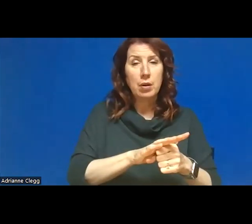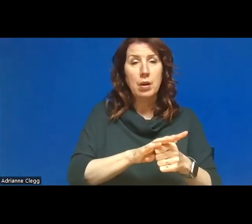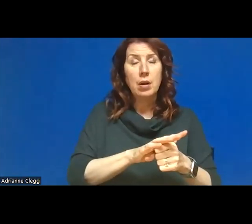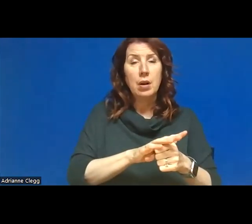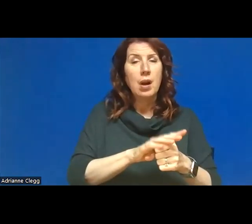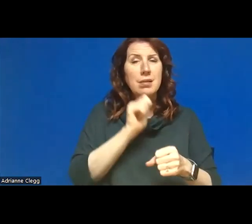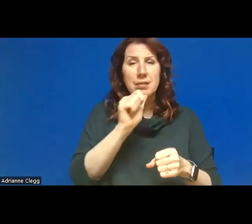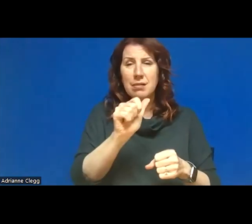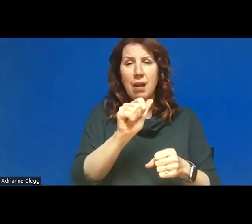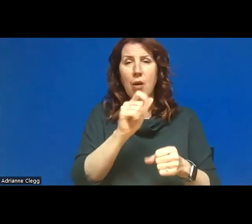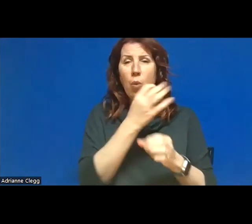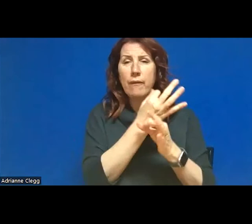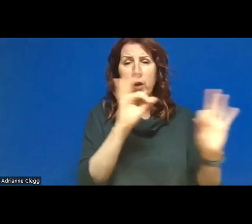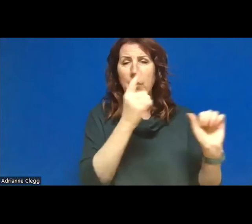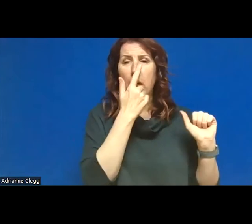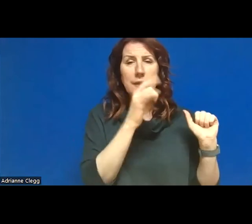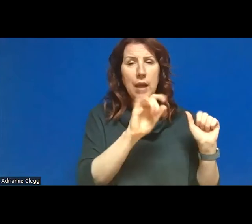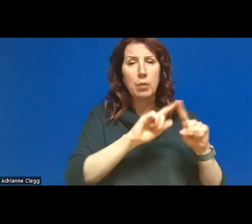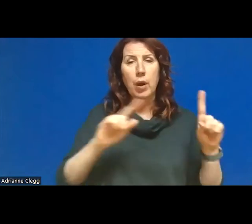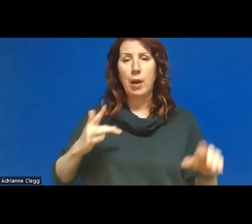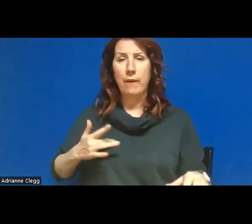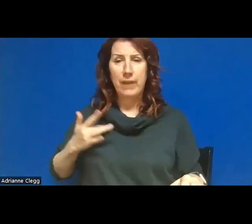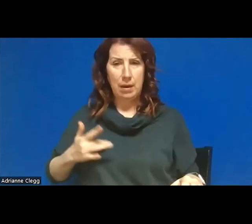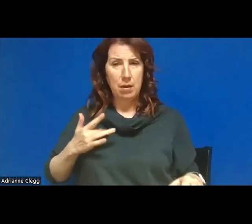feel. I want to live unafraid.